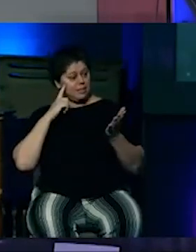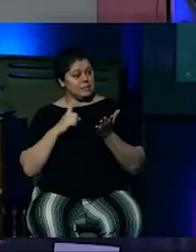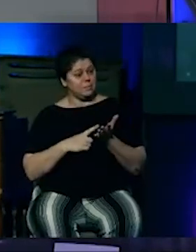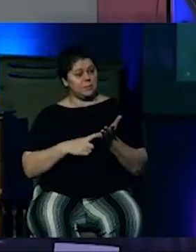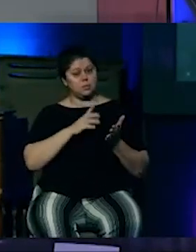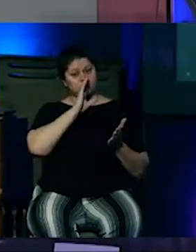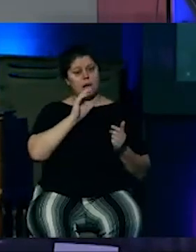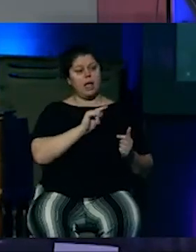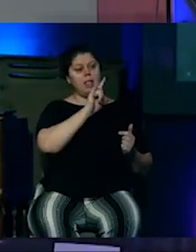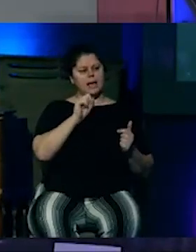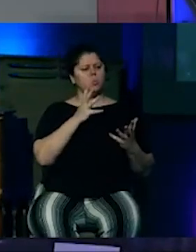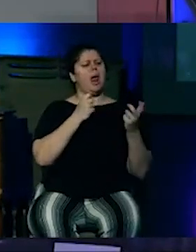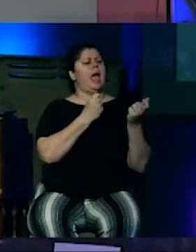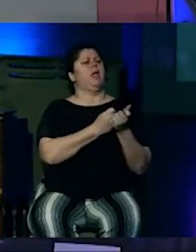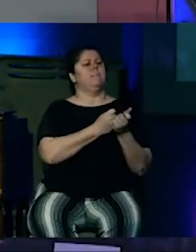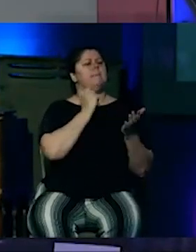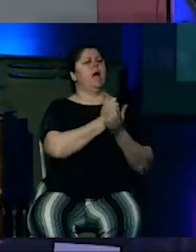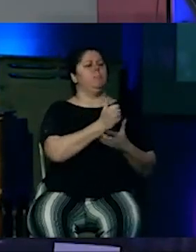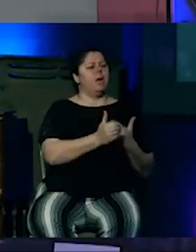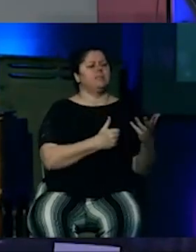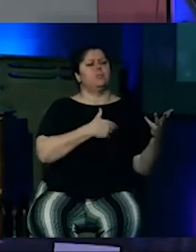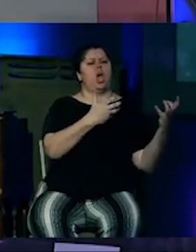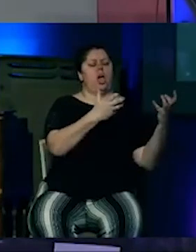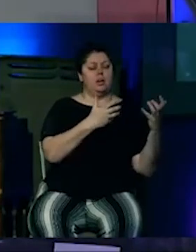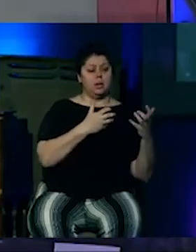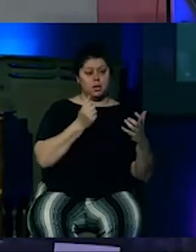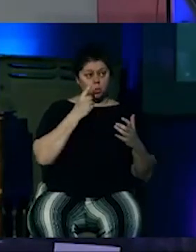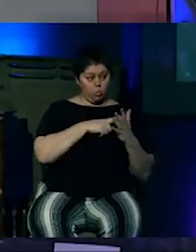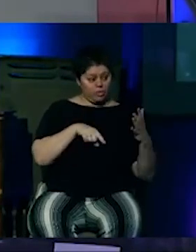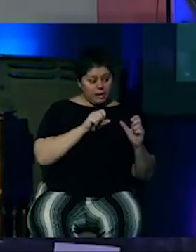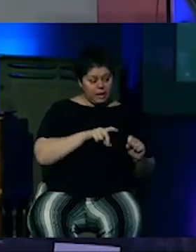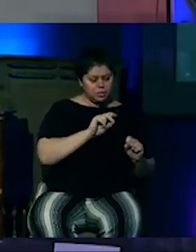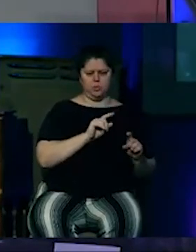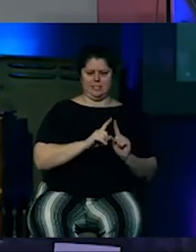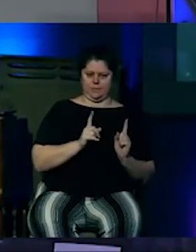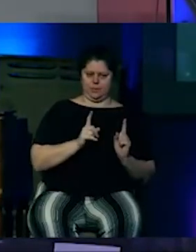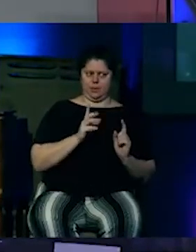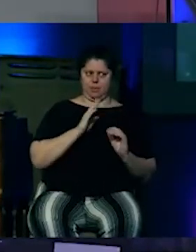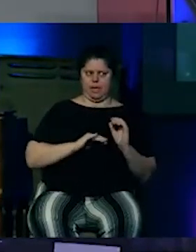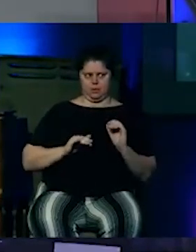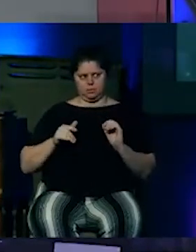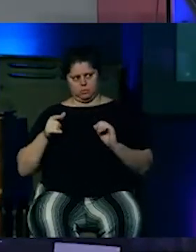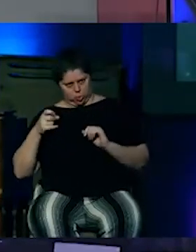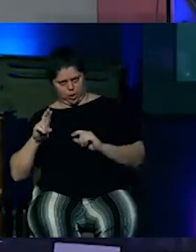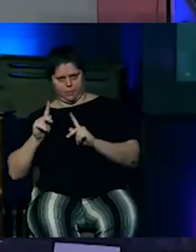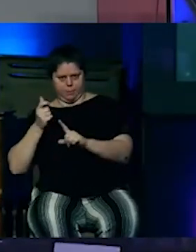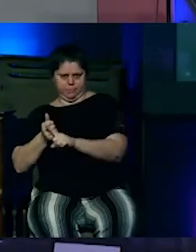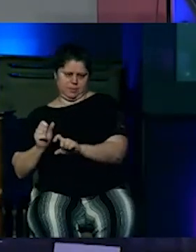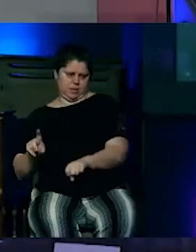queer, like straight allies, they want to help in this process. And the things that they can do are actually kind of different than the things that queer people can